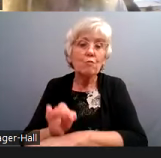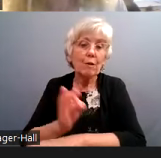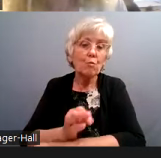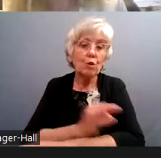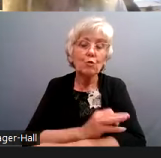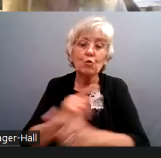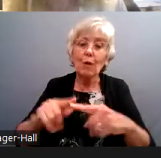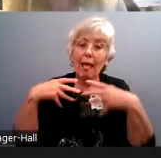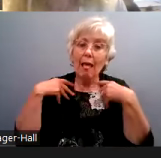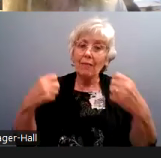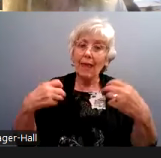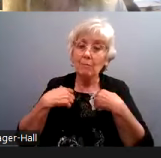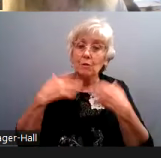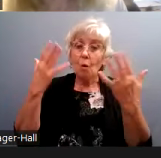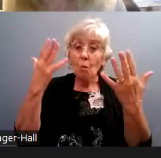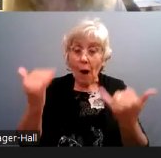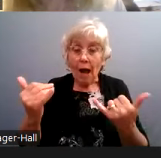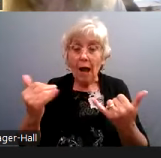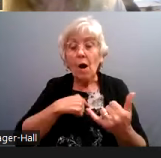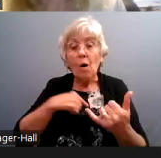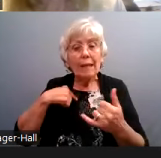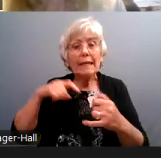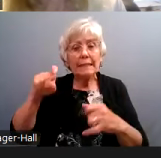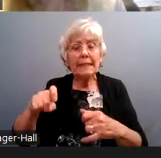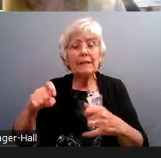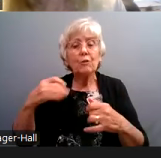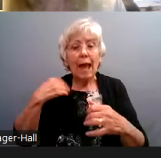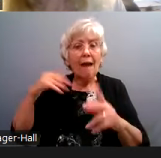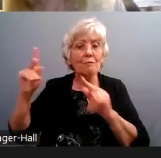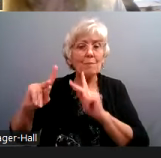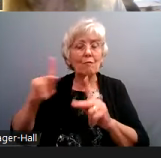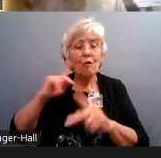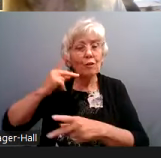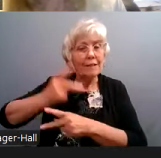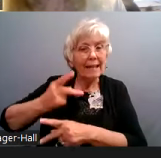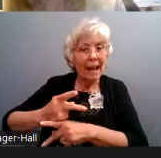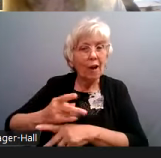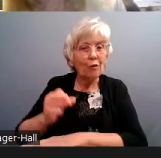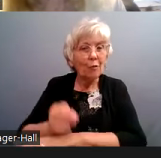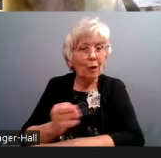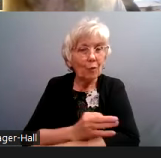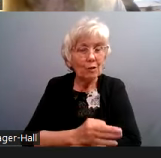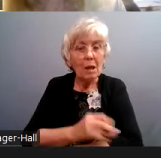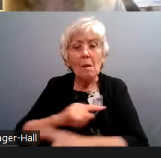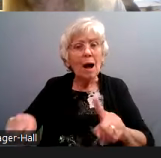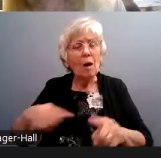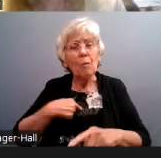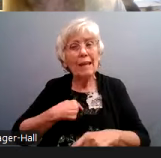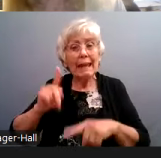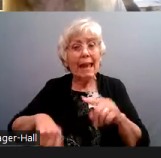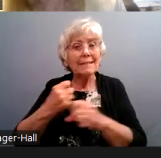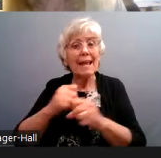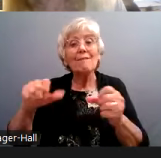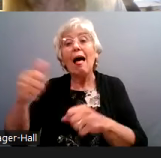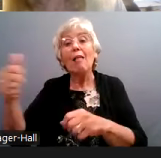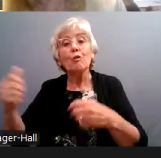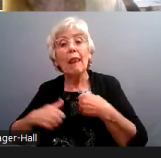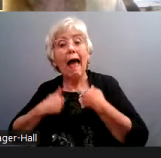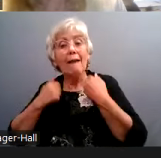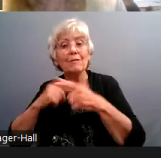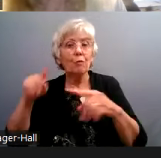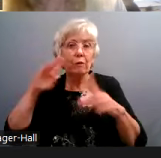because resources are needed for the care of ringworm, lower our capacity to save more lives. As you can see, we